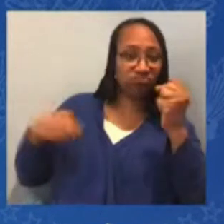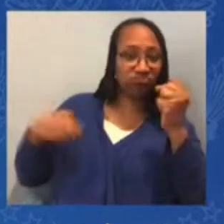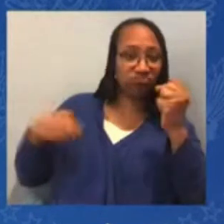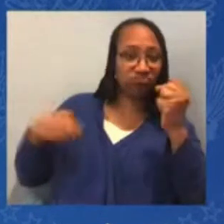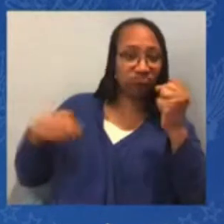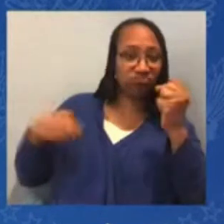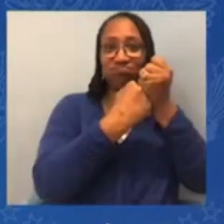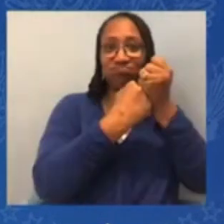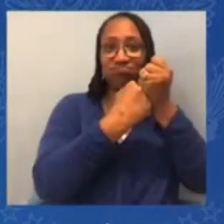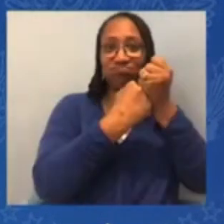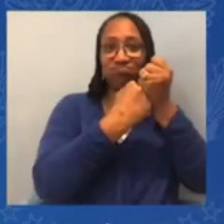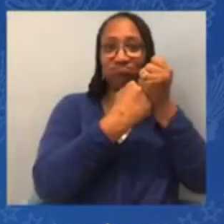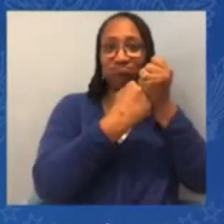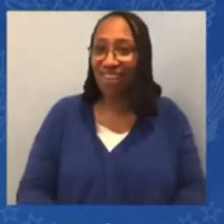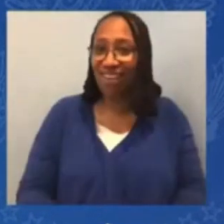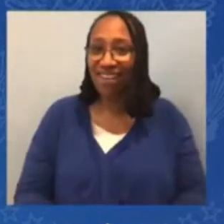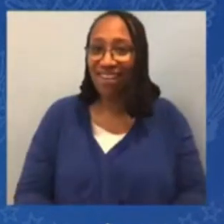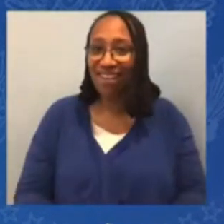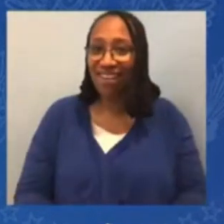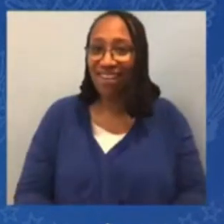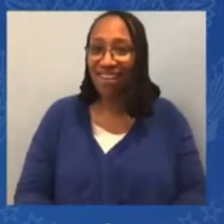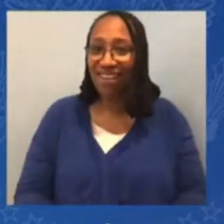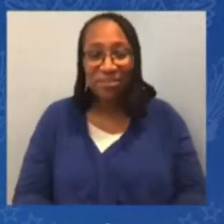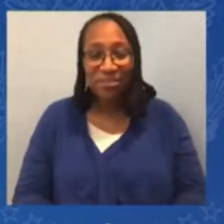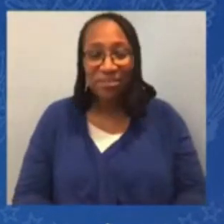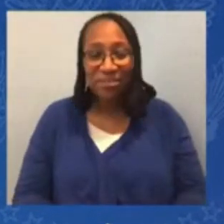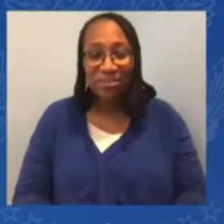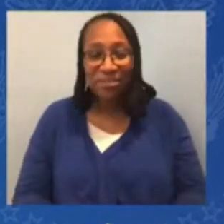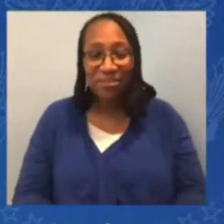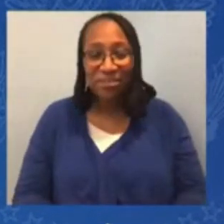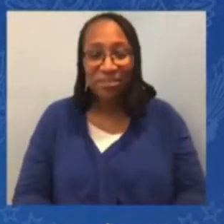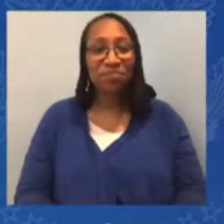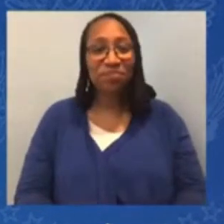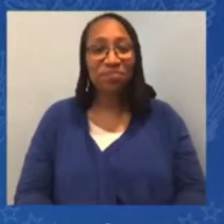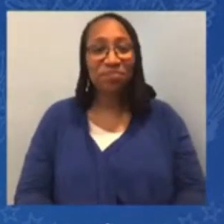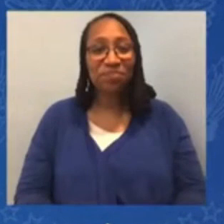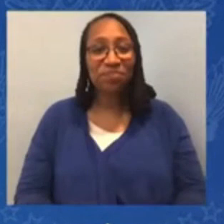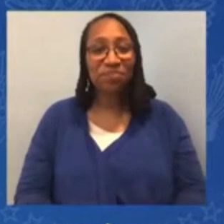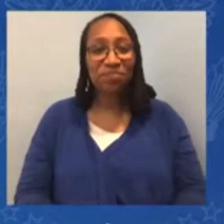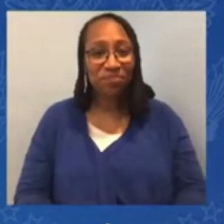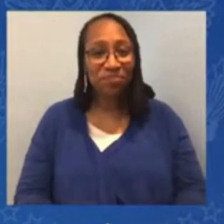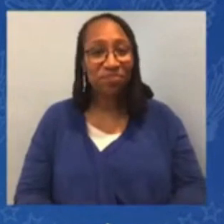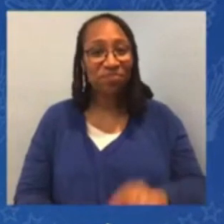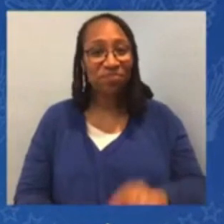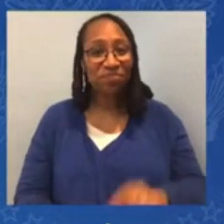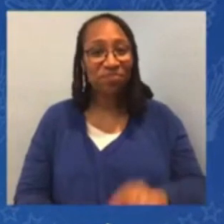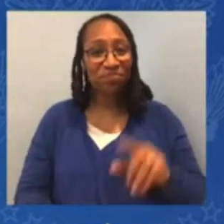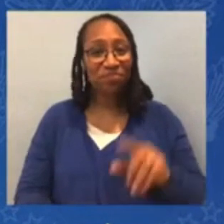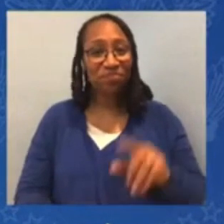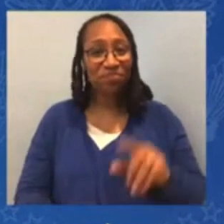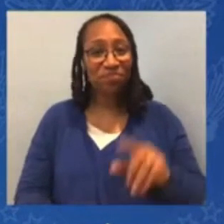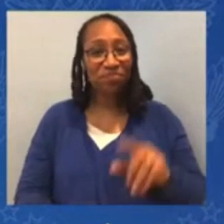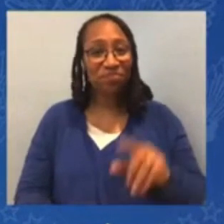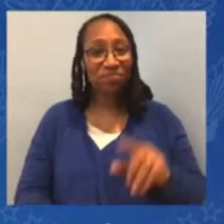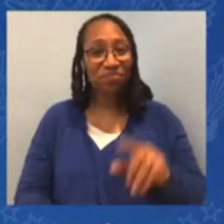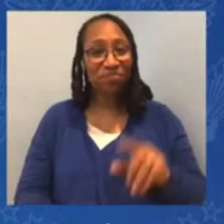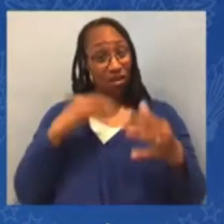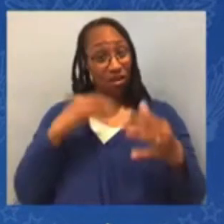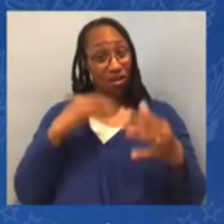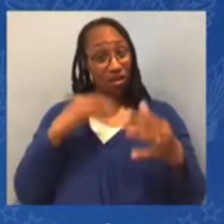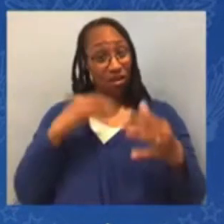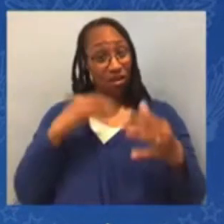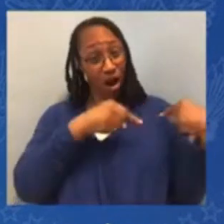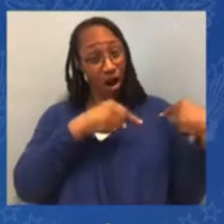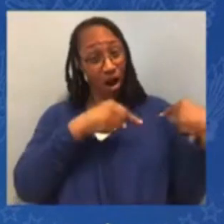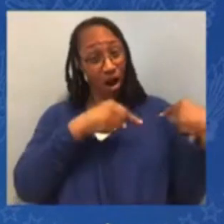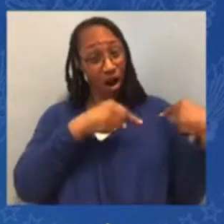years since we beat the NRA, what we really mean is that it's been 30 years since